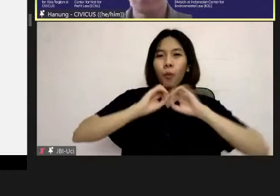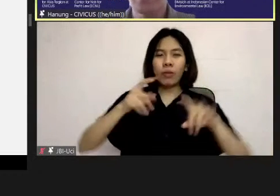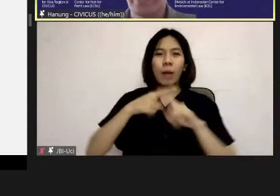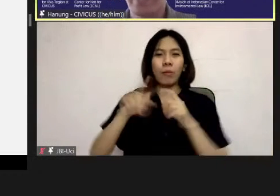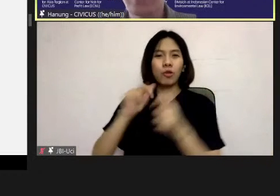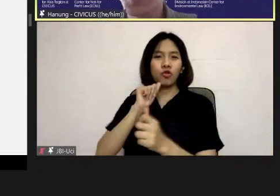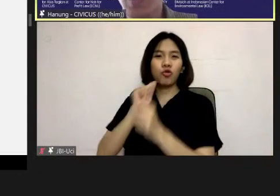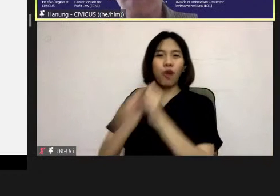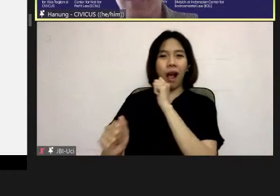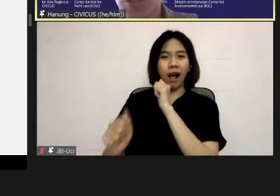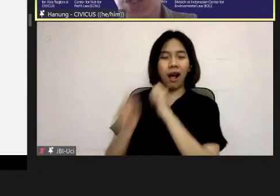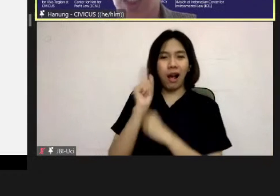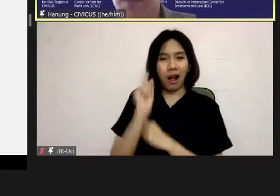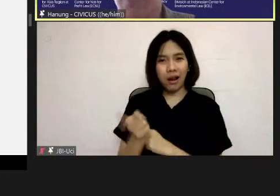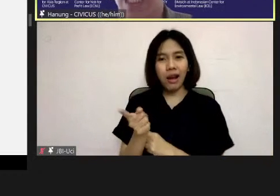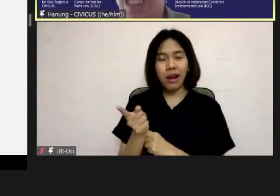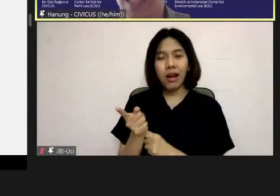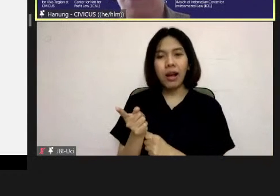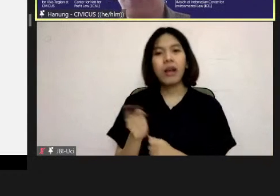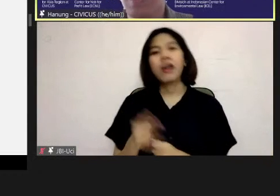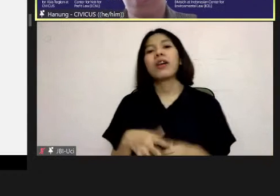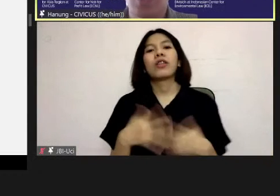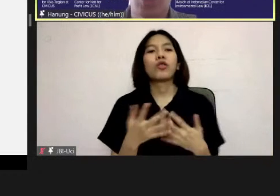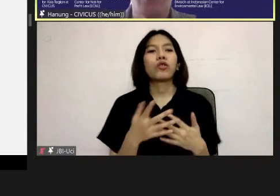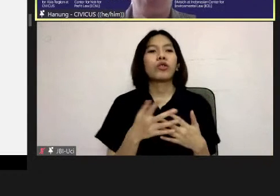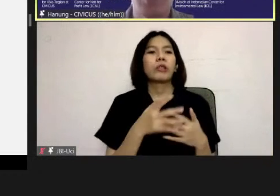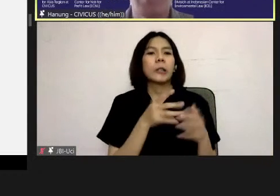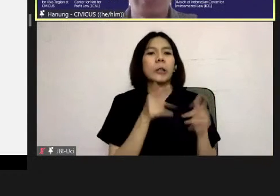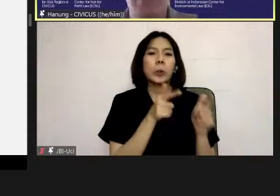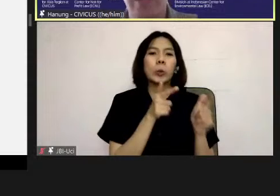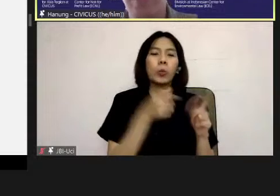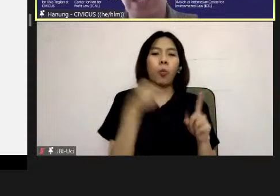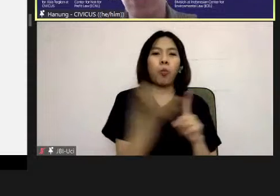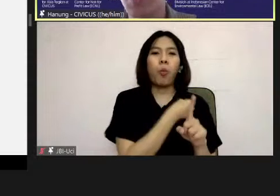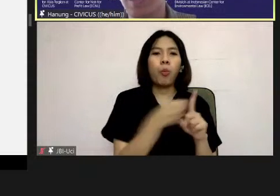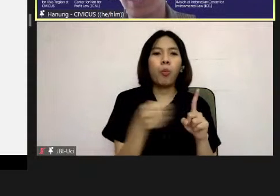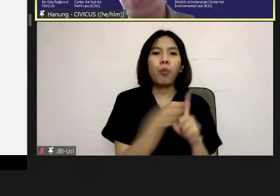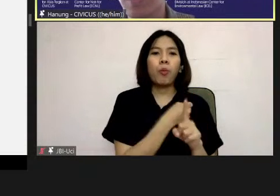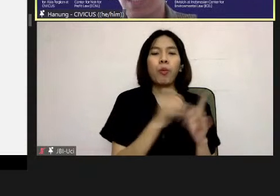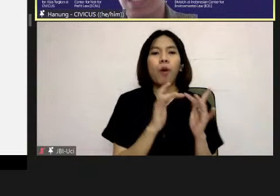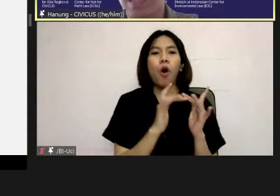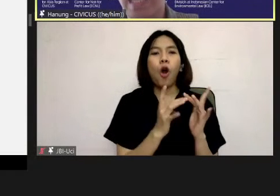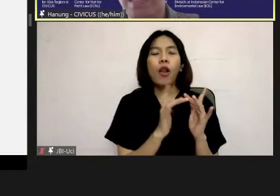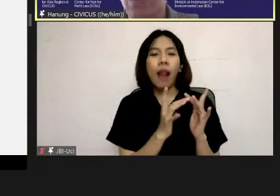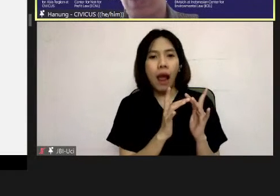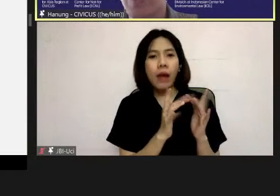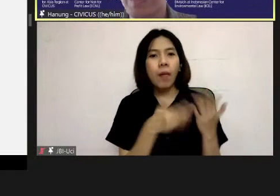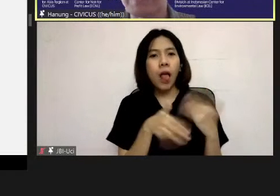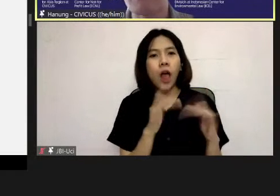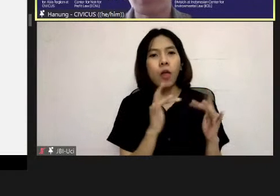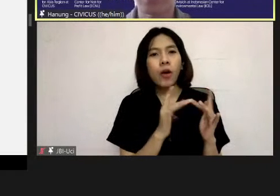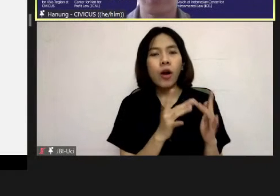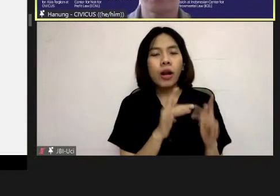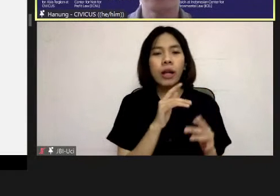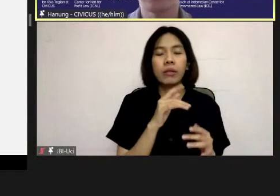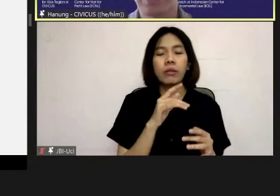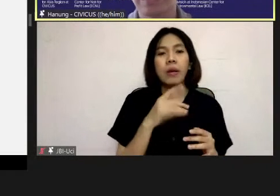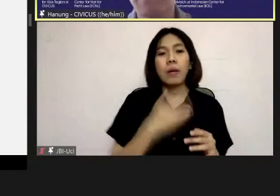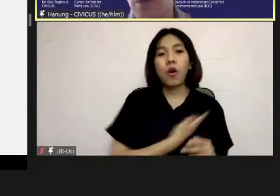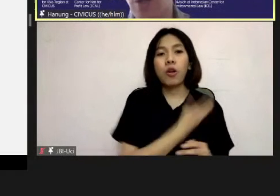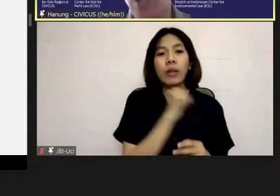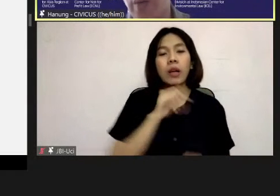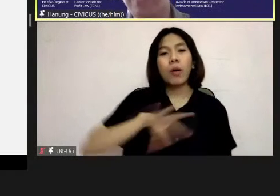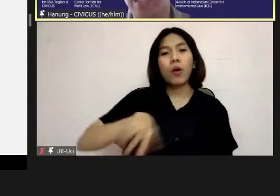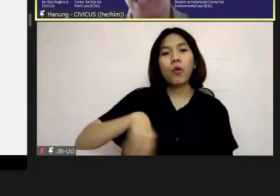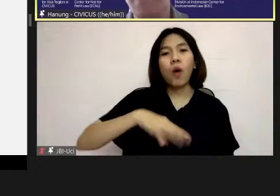Bangladesh. And I just want to mention some of the names of human rights defenders and journalists that we're currently monitored, such